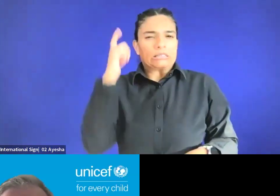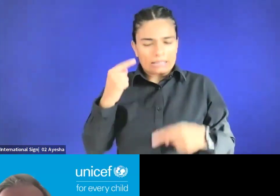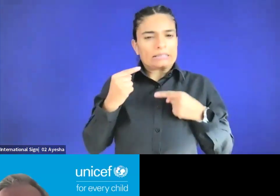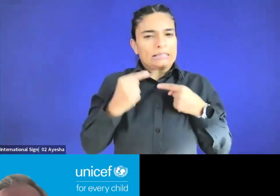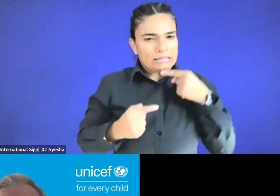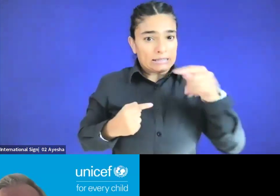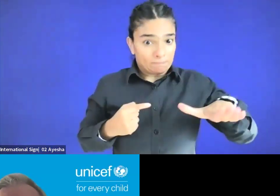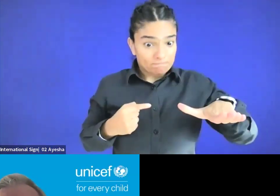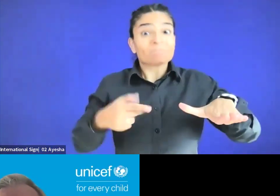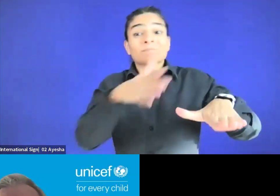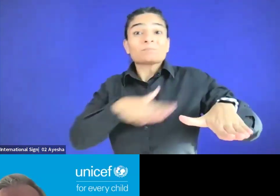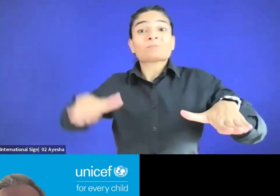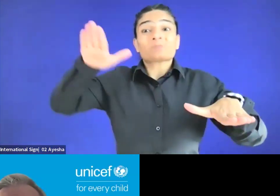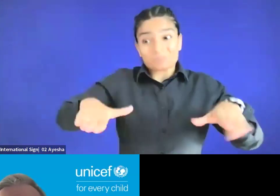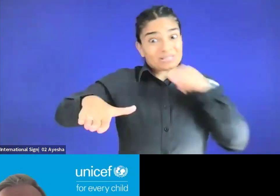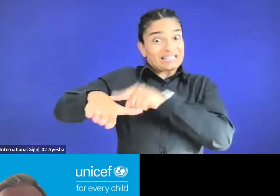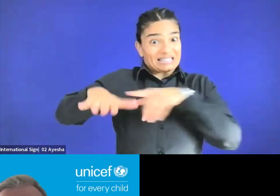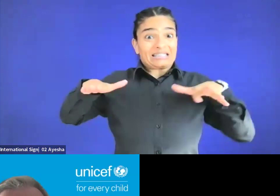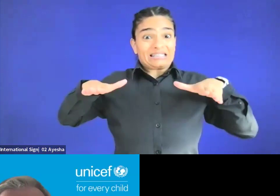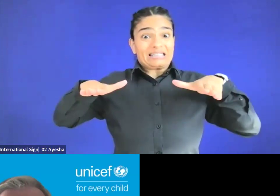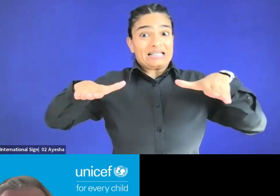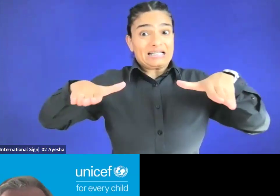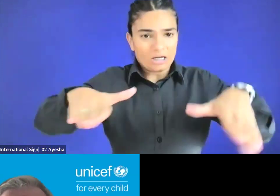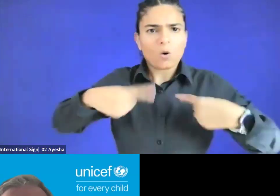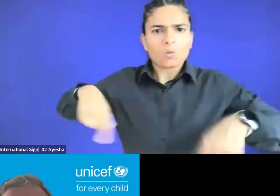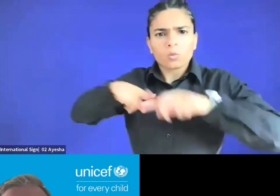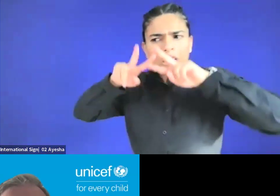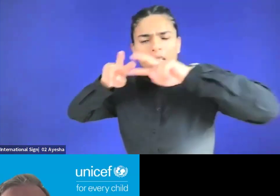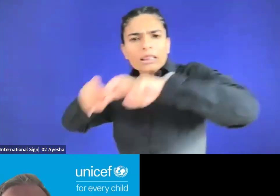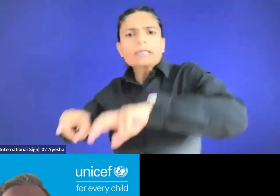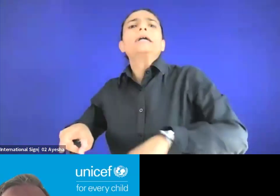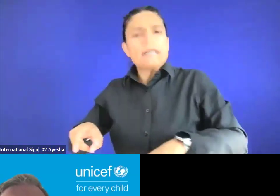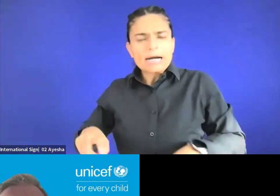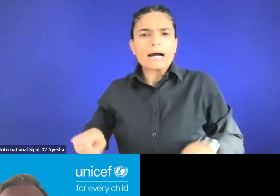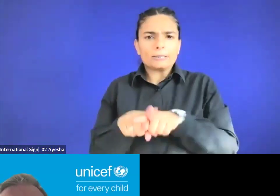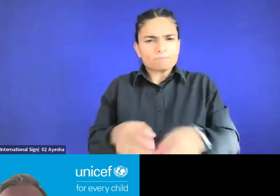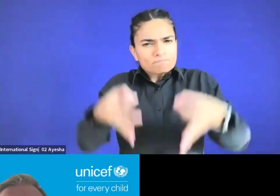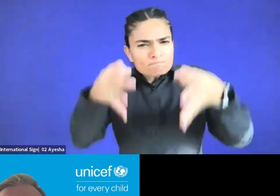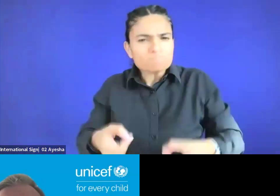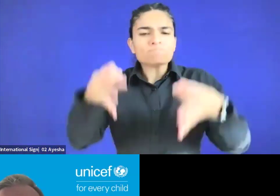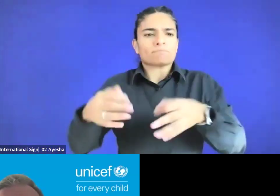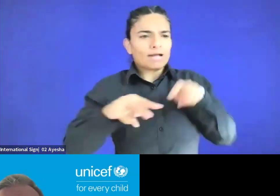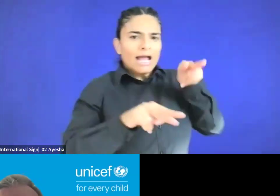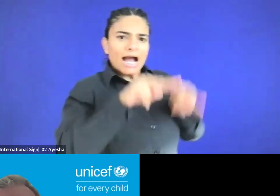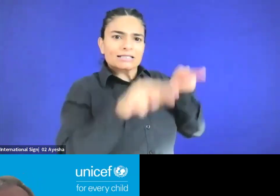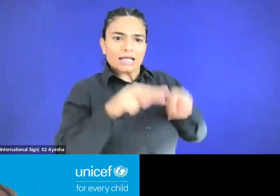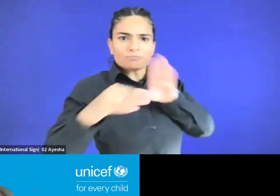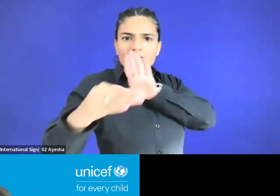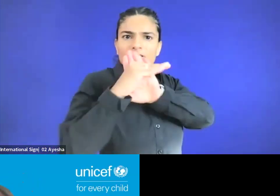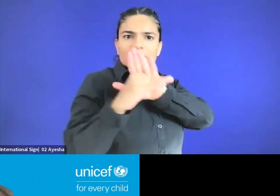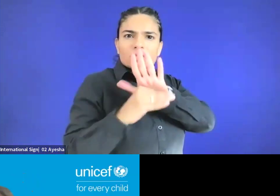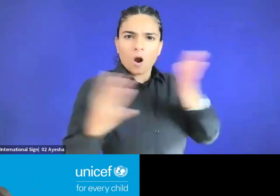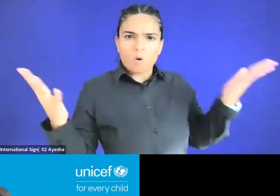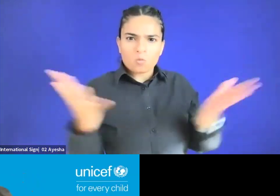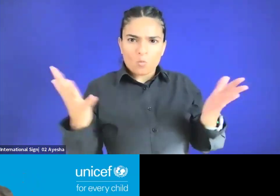assessment instruments in order to be able to tailor support packages